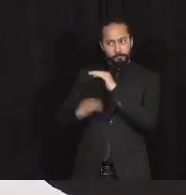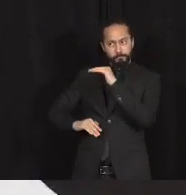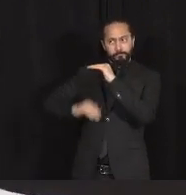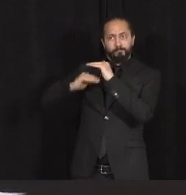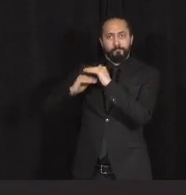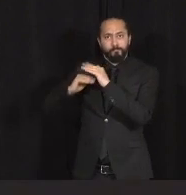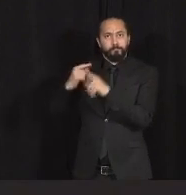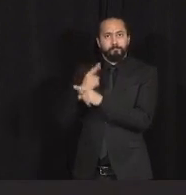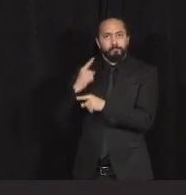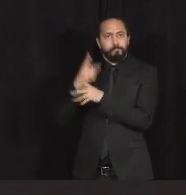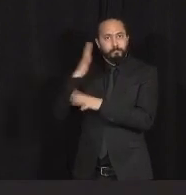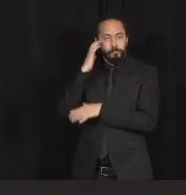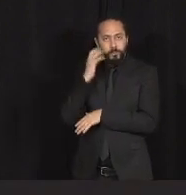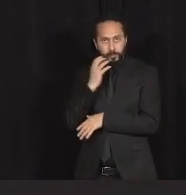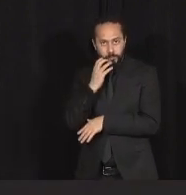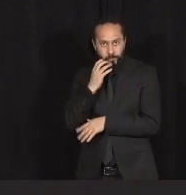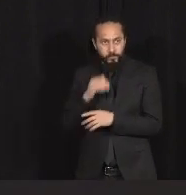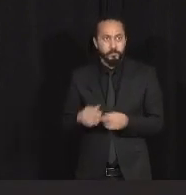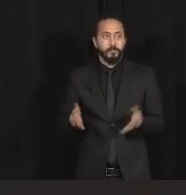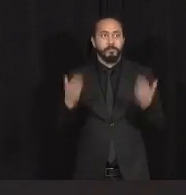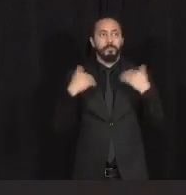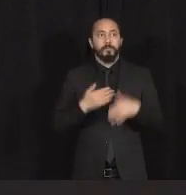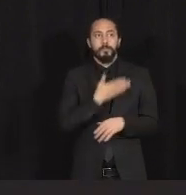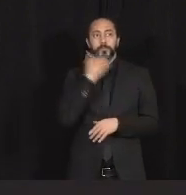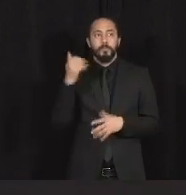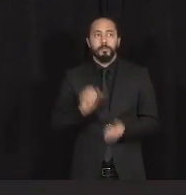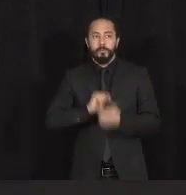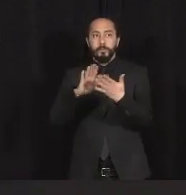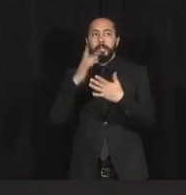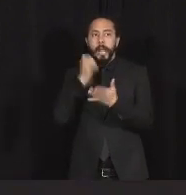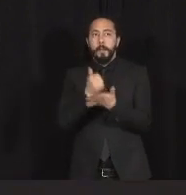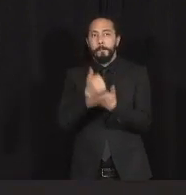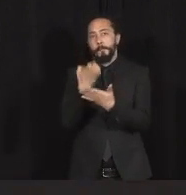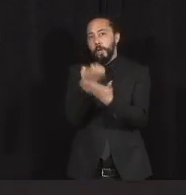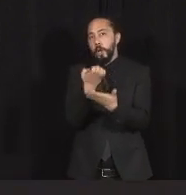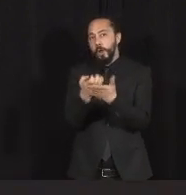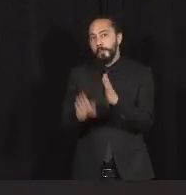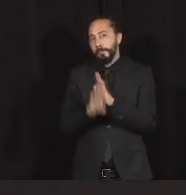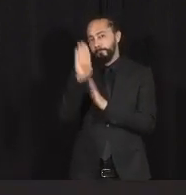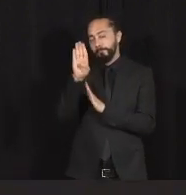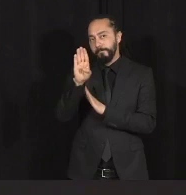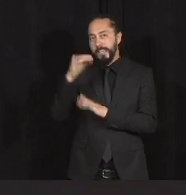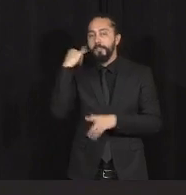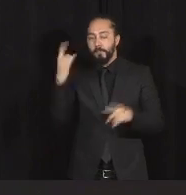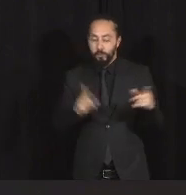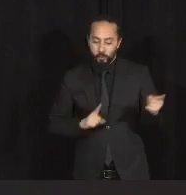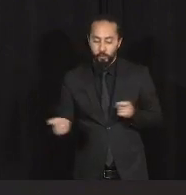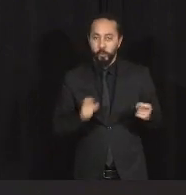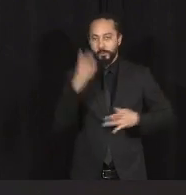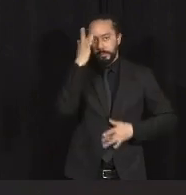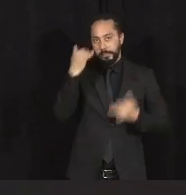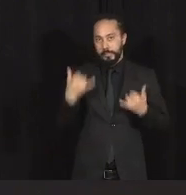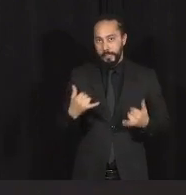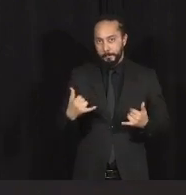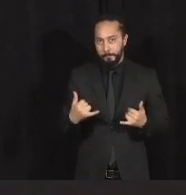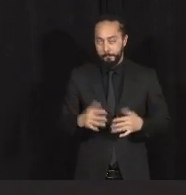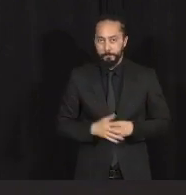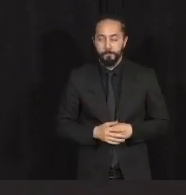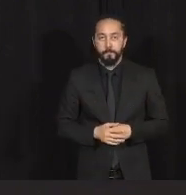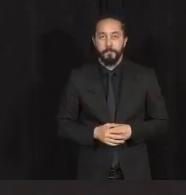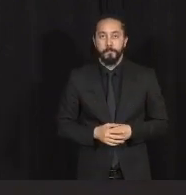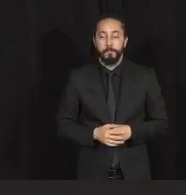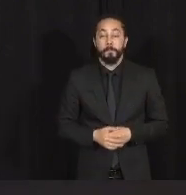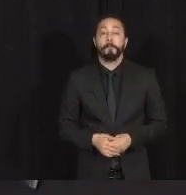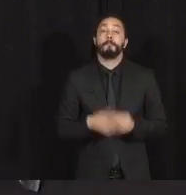pause, and we will do our best to answer any questions you might have. Okay, so just a reminder for everyone on the line, the